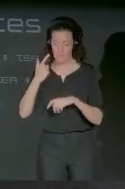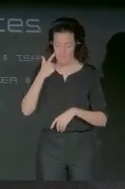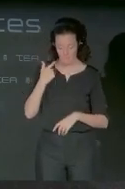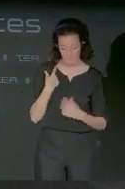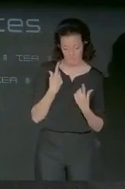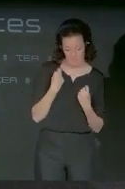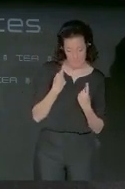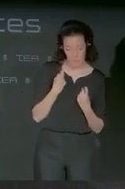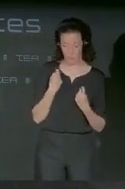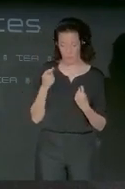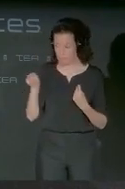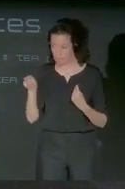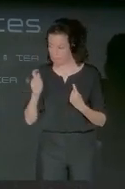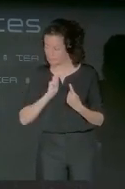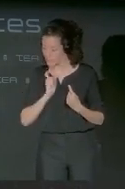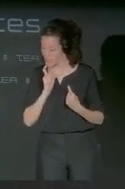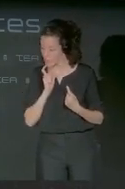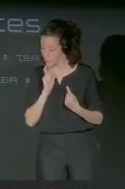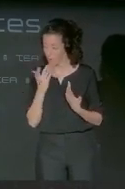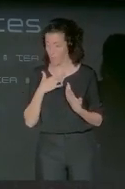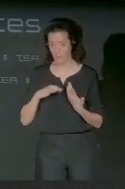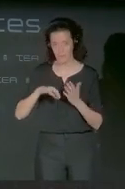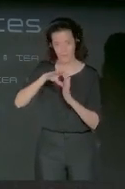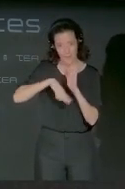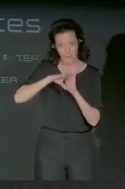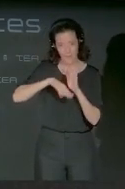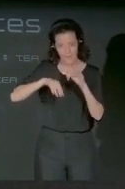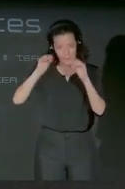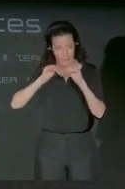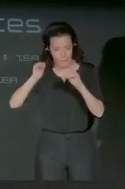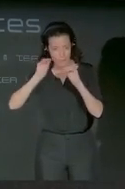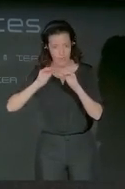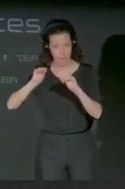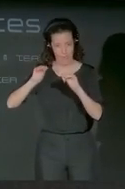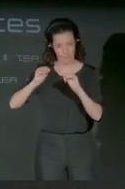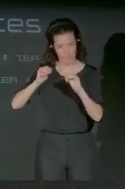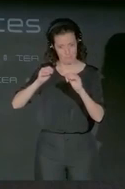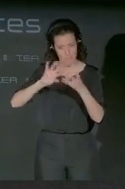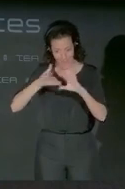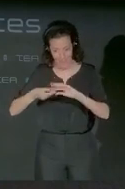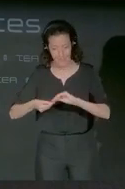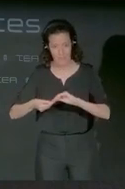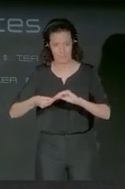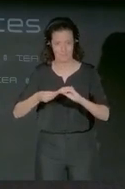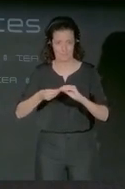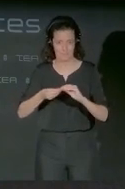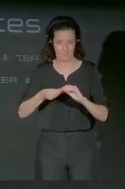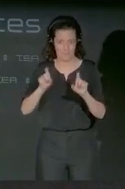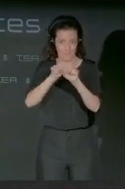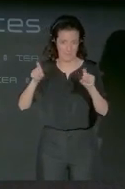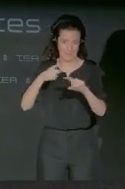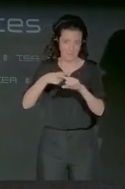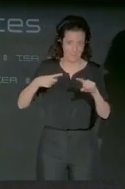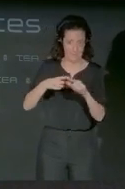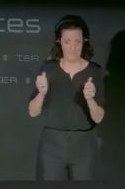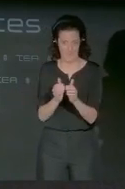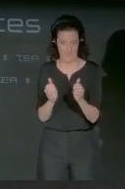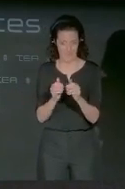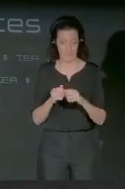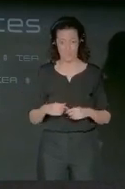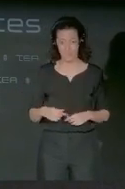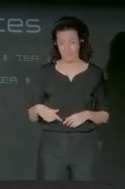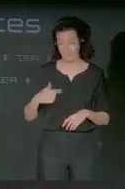But I agree with Martin. I've got a wish list of what I think we should be looking for, and